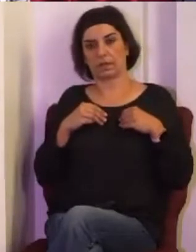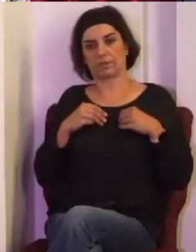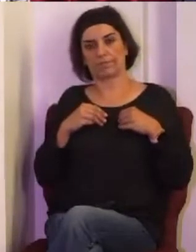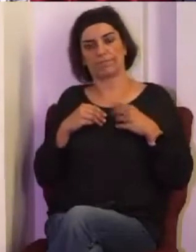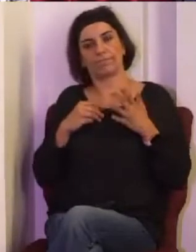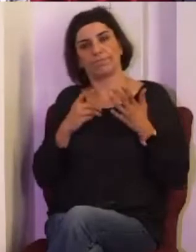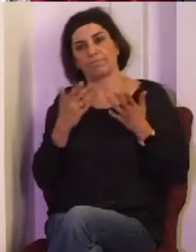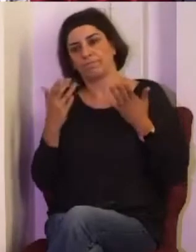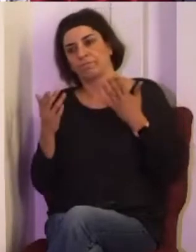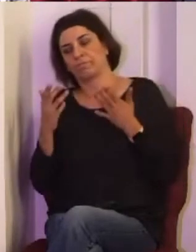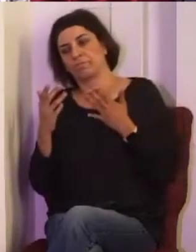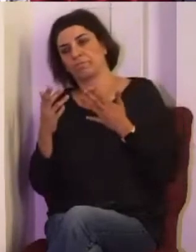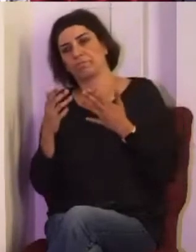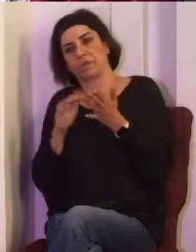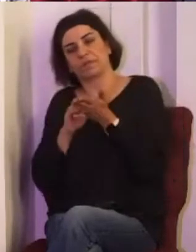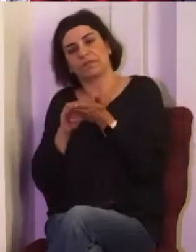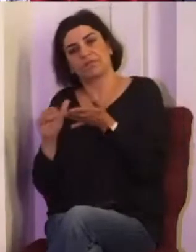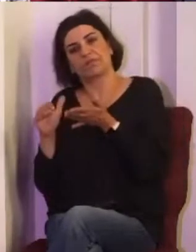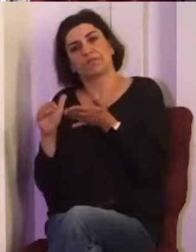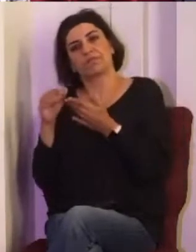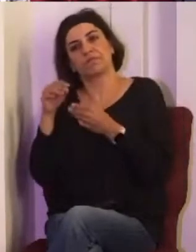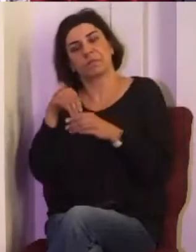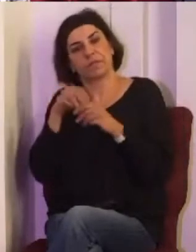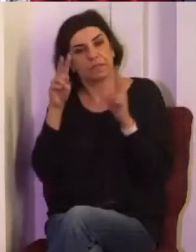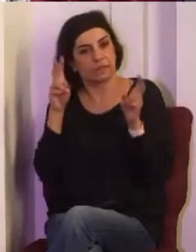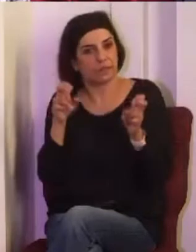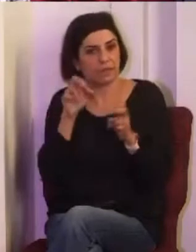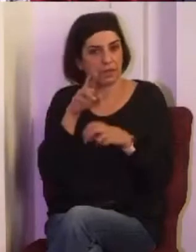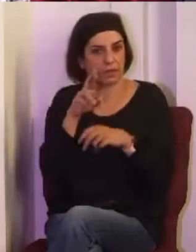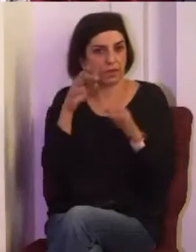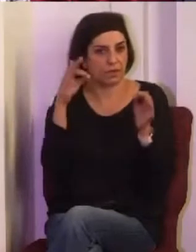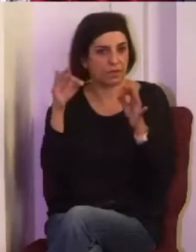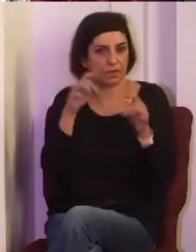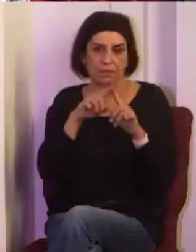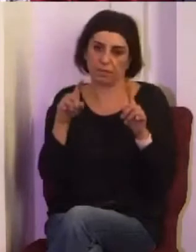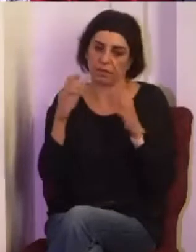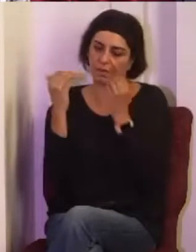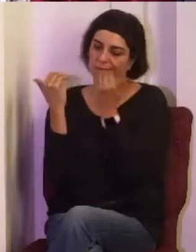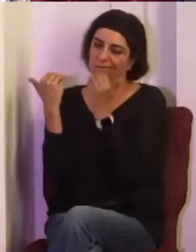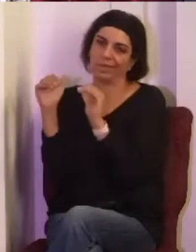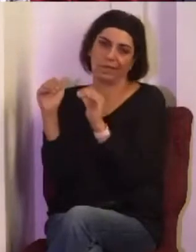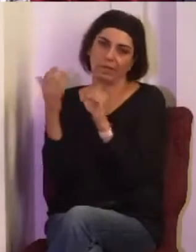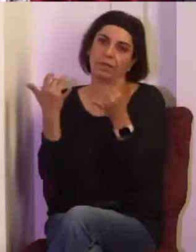or in their description, and yet there are still limits.